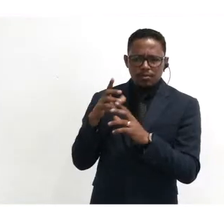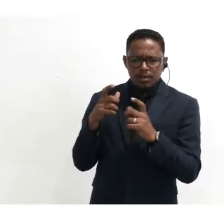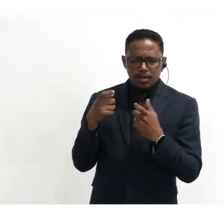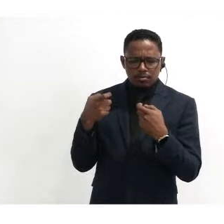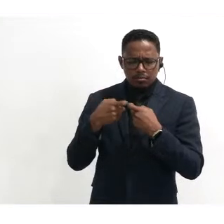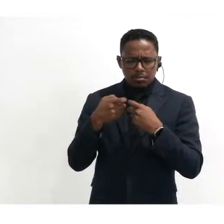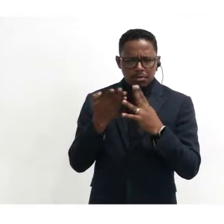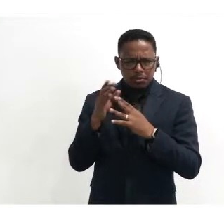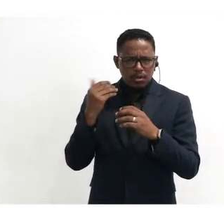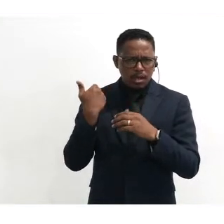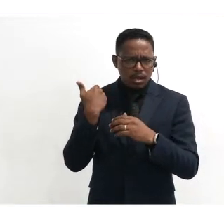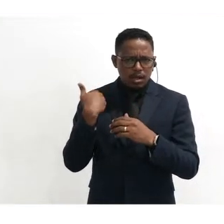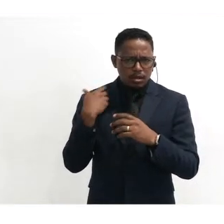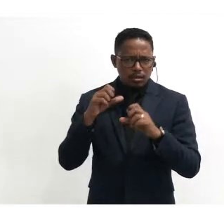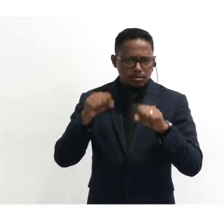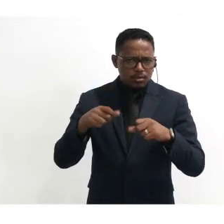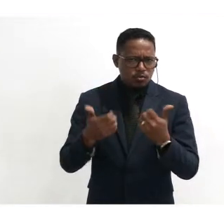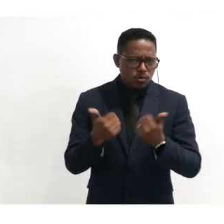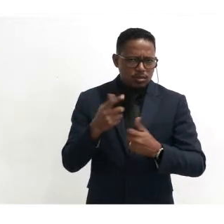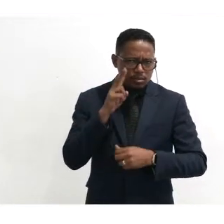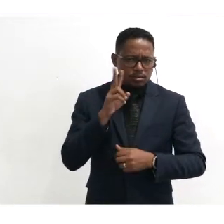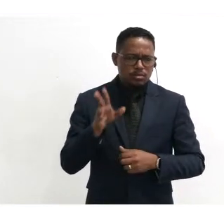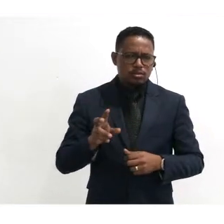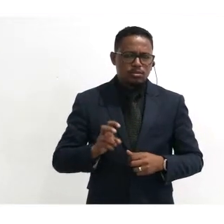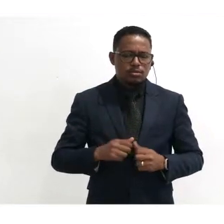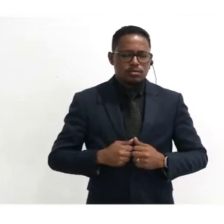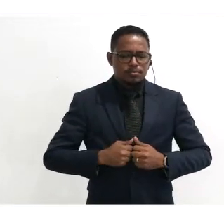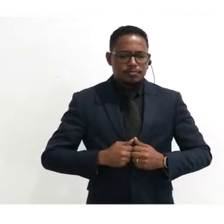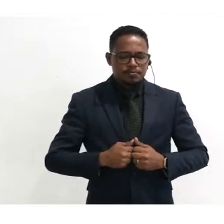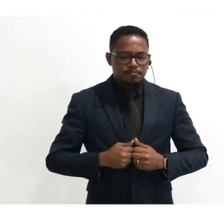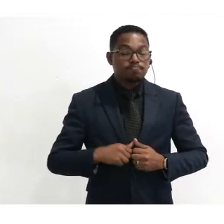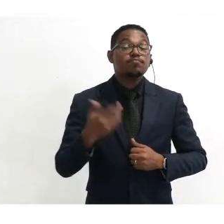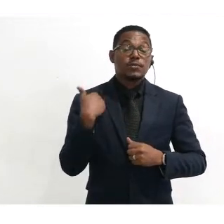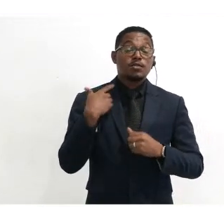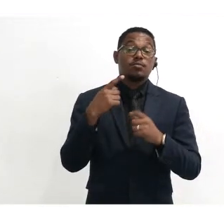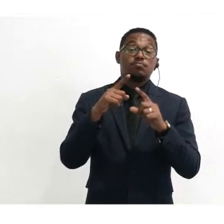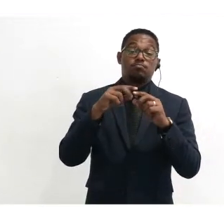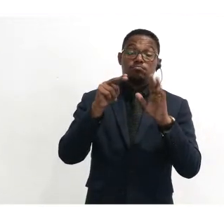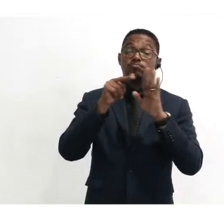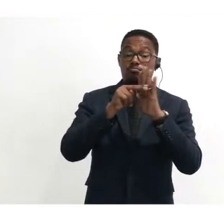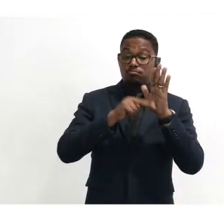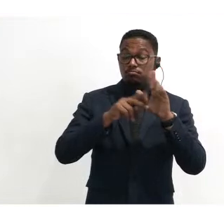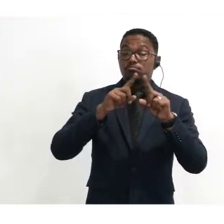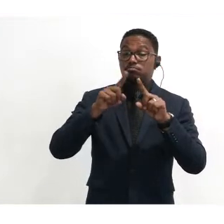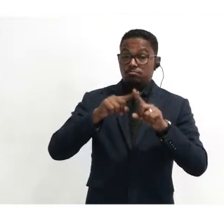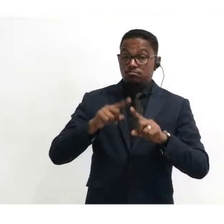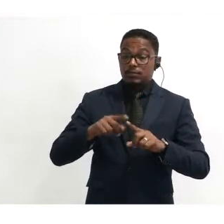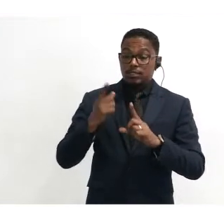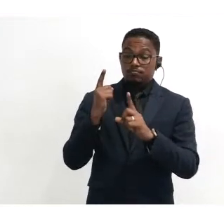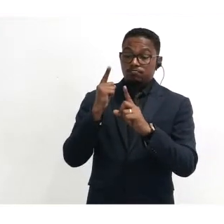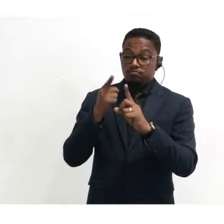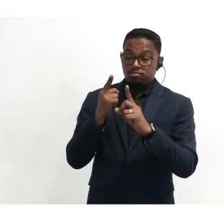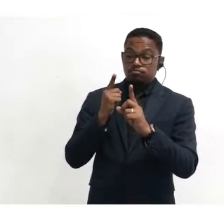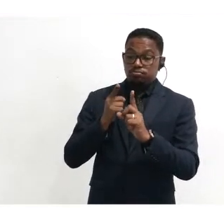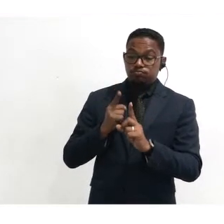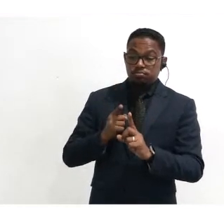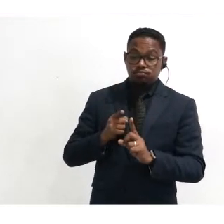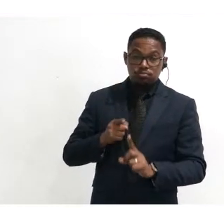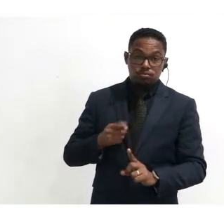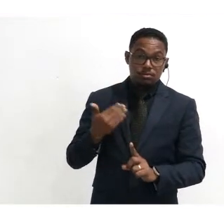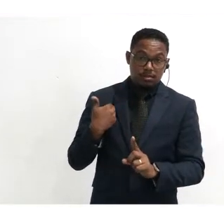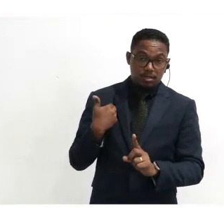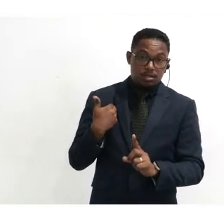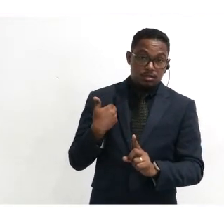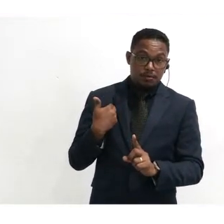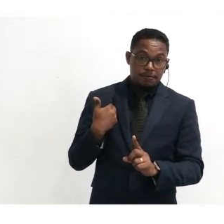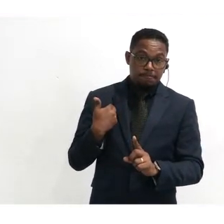okay. So there's a series of standards that are specific, one part of this